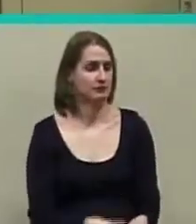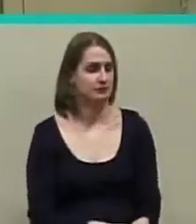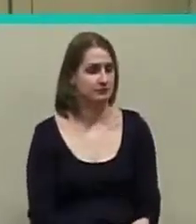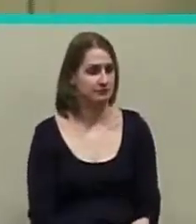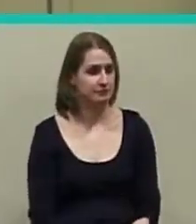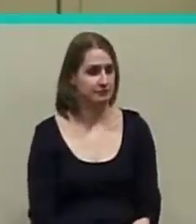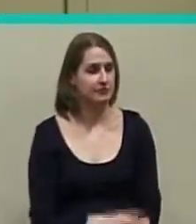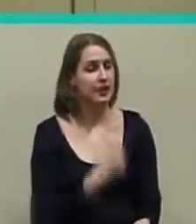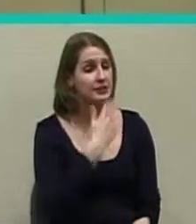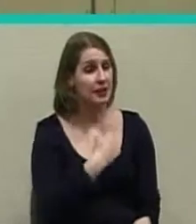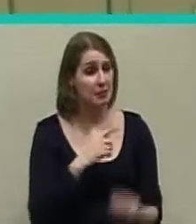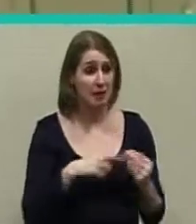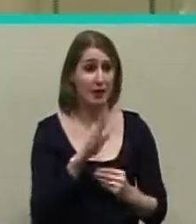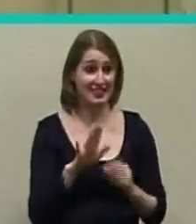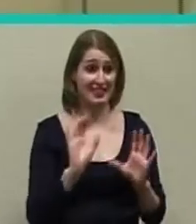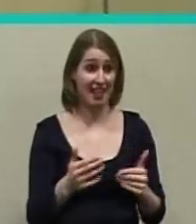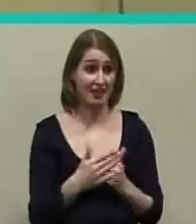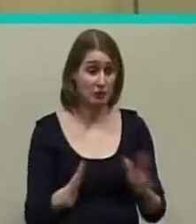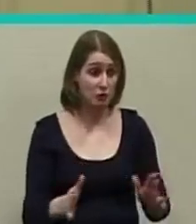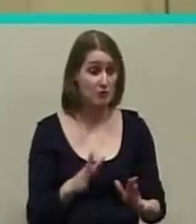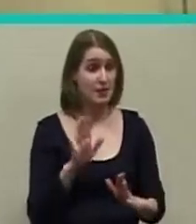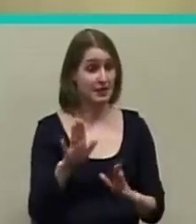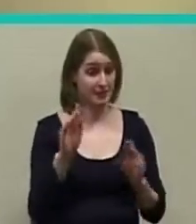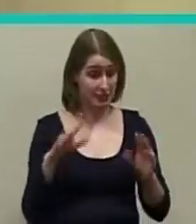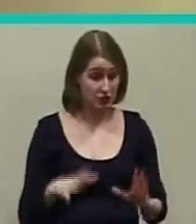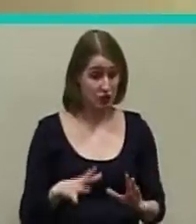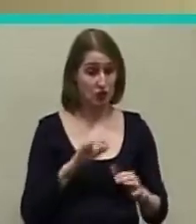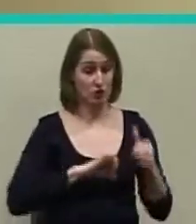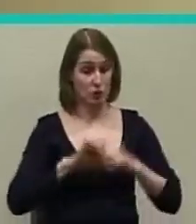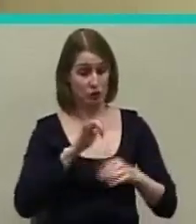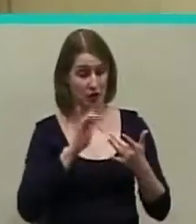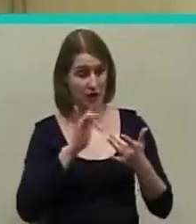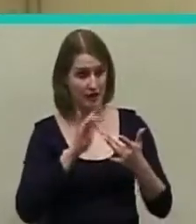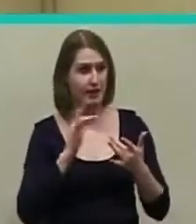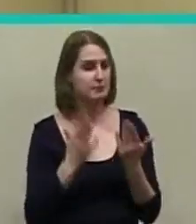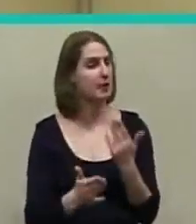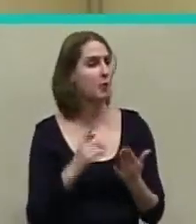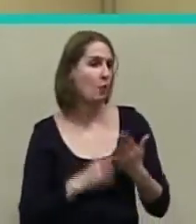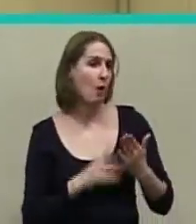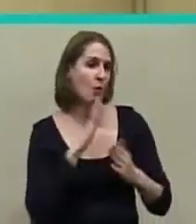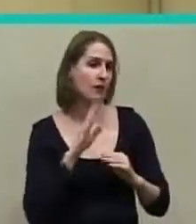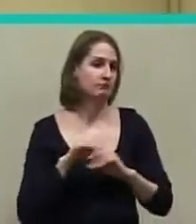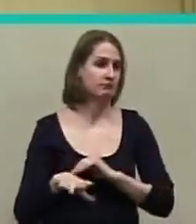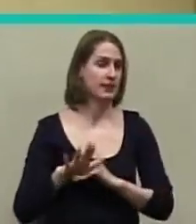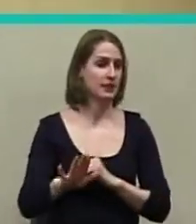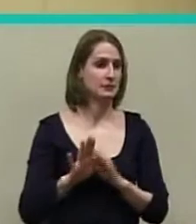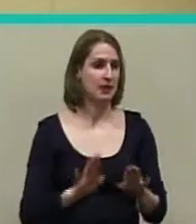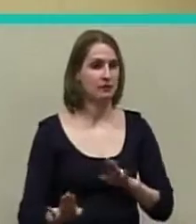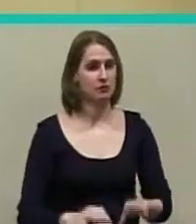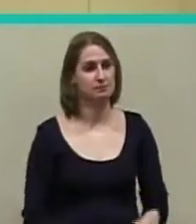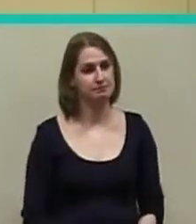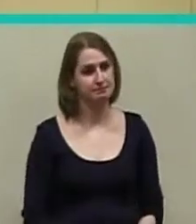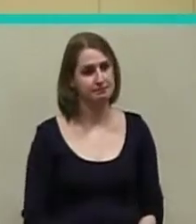Also tell me about Matthew's classroom, his teacher, the social context, things that might be impacting his behavior.